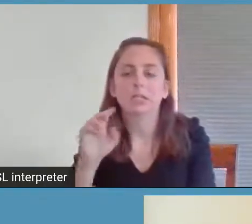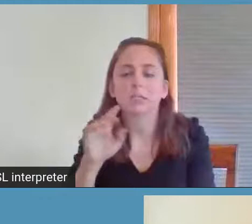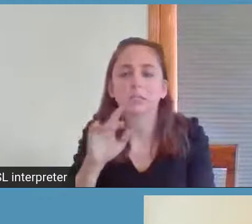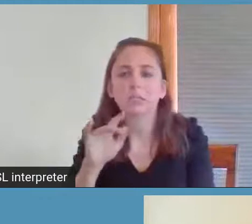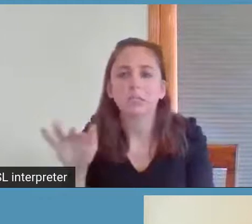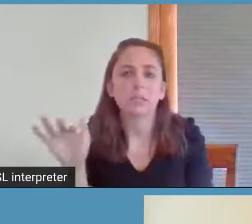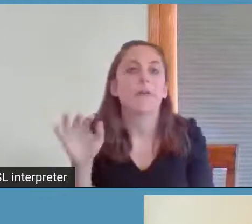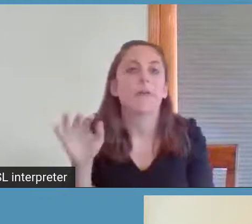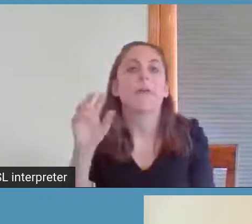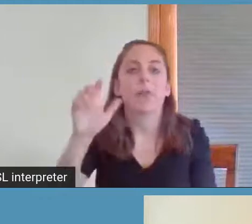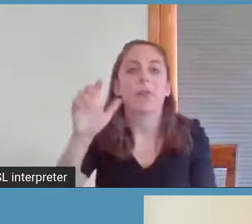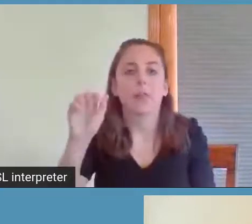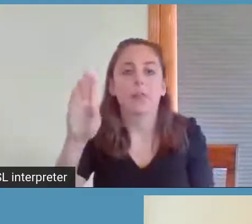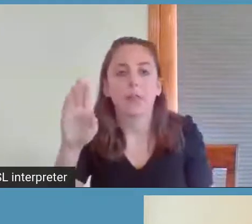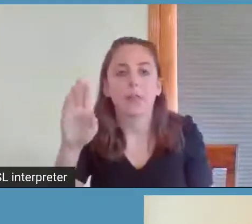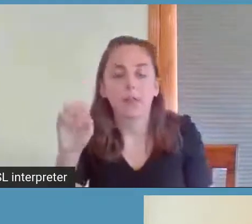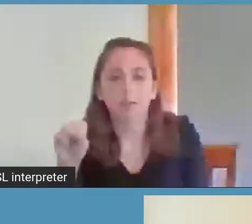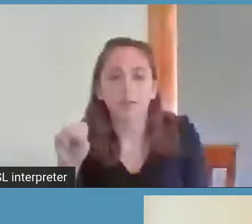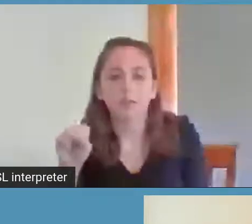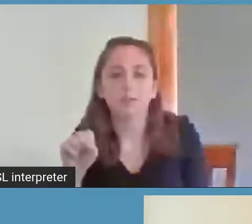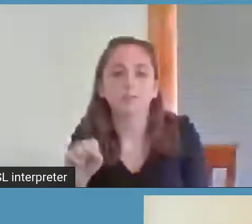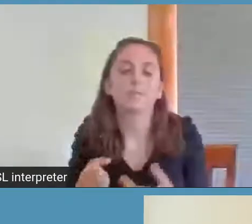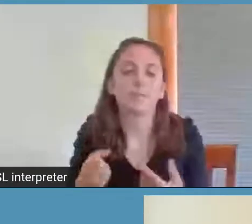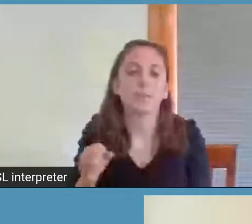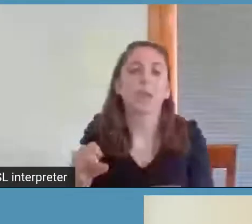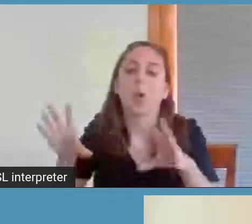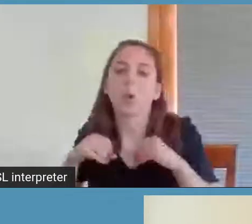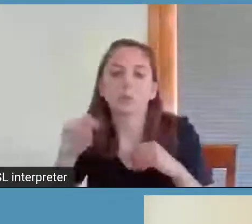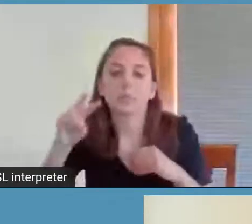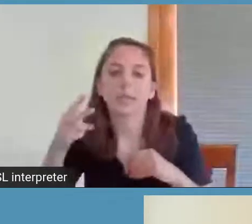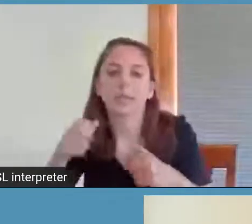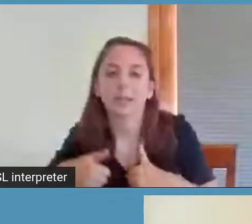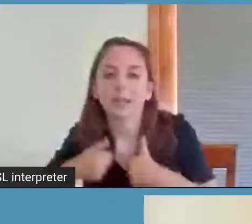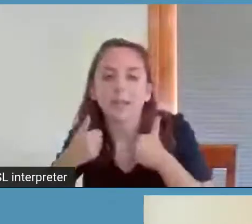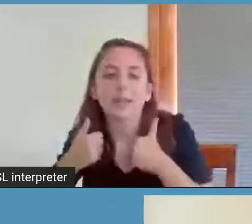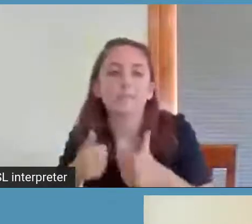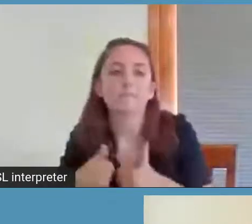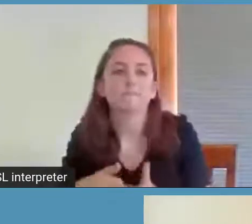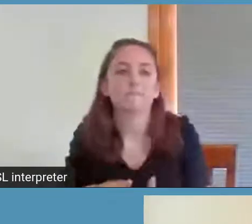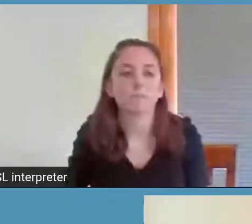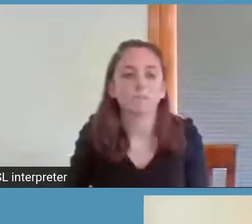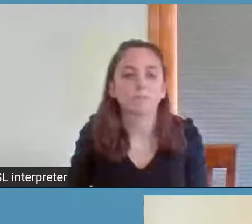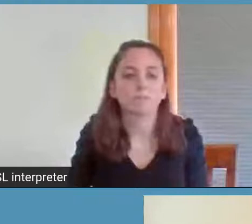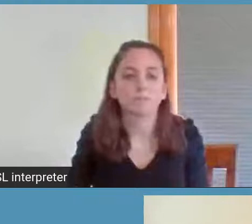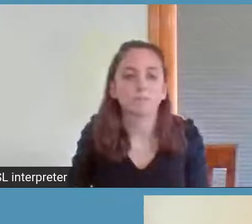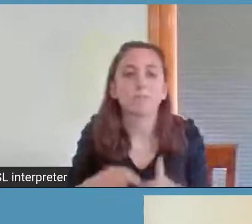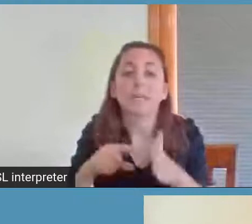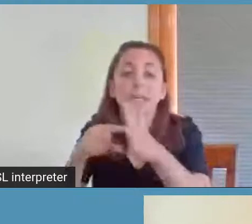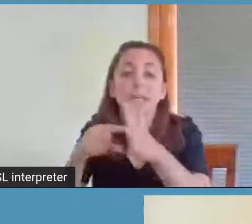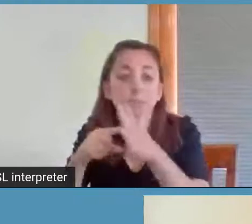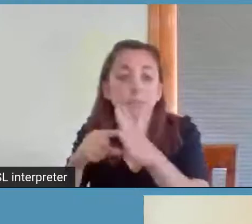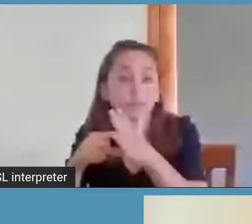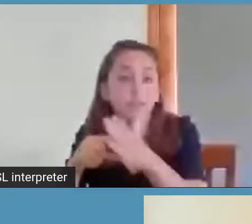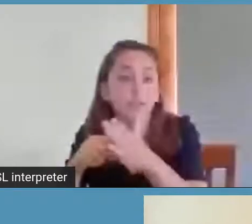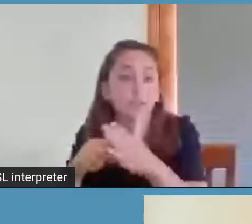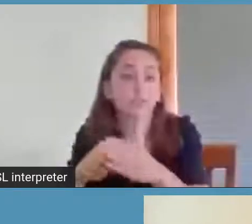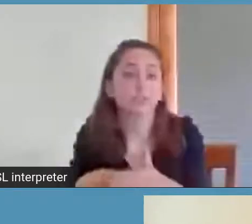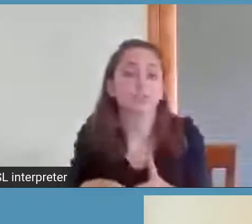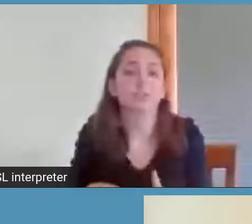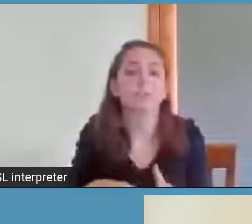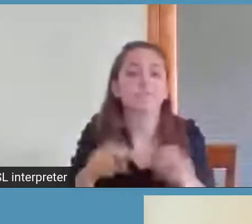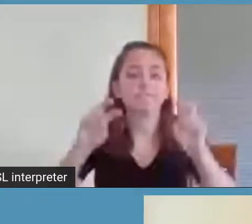own Second Life. And we did a mixed reality type of exhibition where there was a feed coming from the gallery into Second Life, and